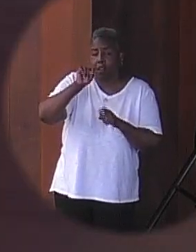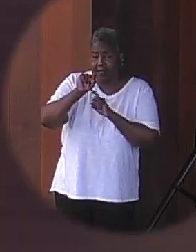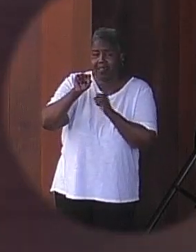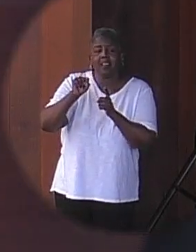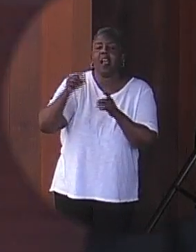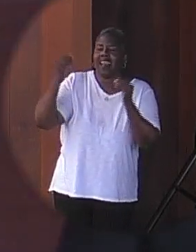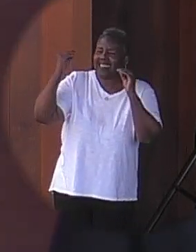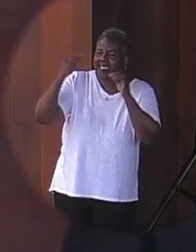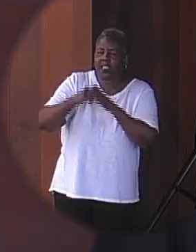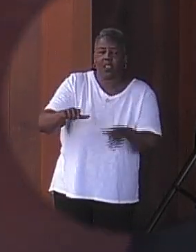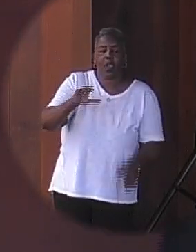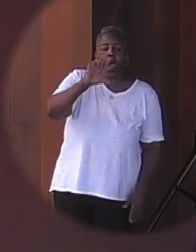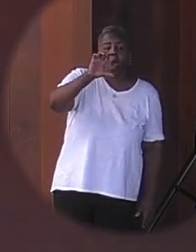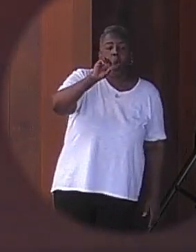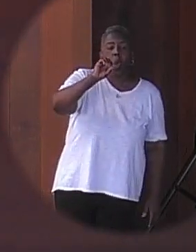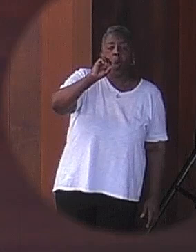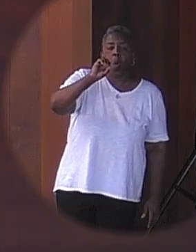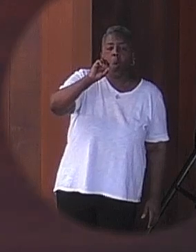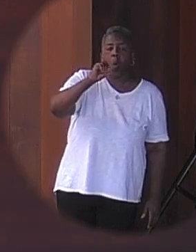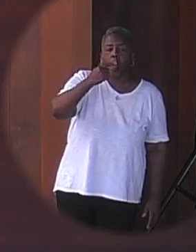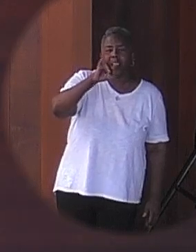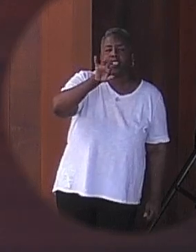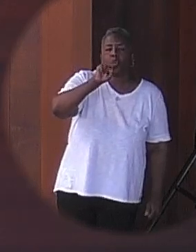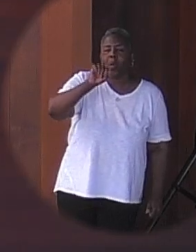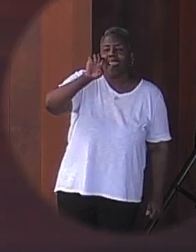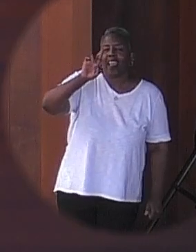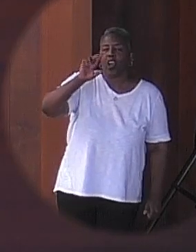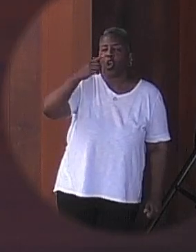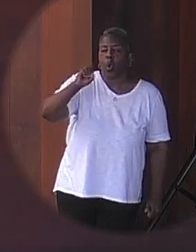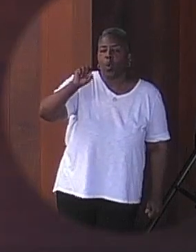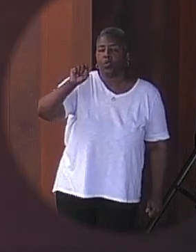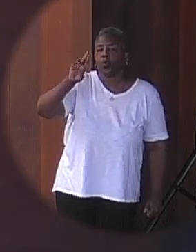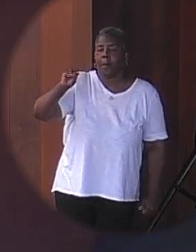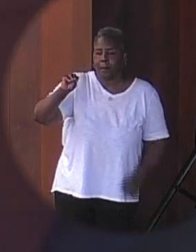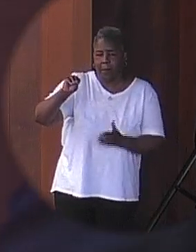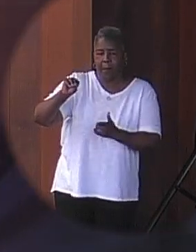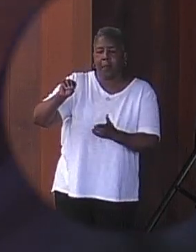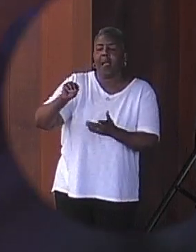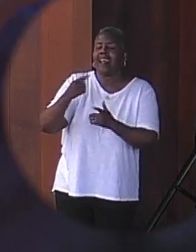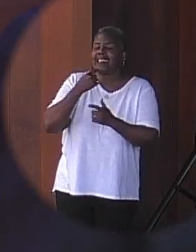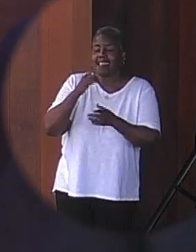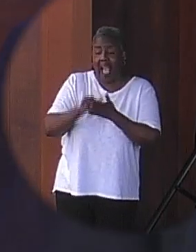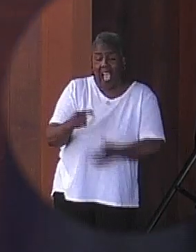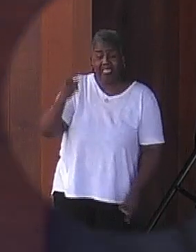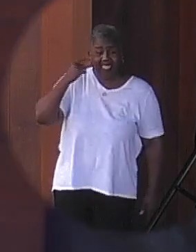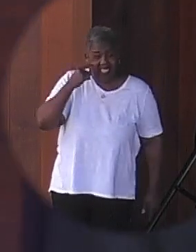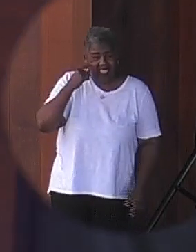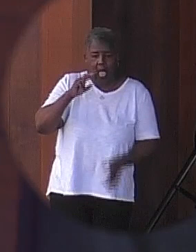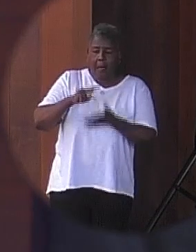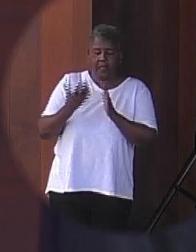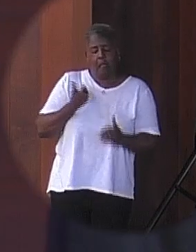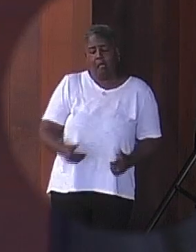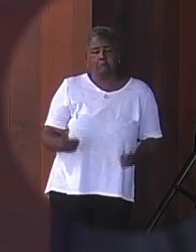Go on, teach, Pastor. Cogito ergo sum. I think, therefore